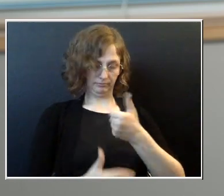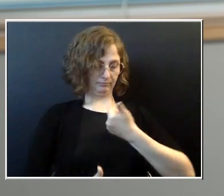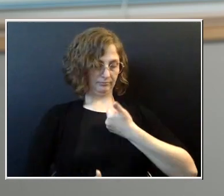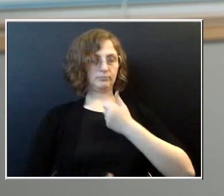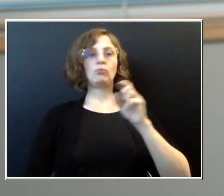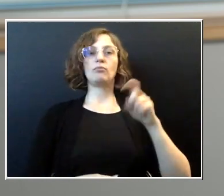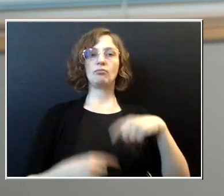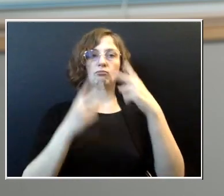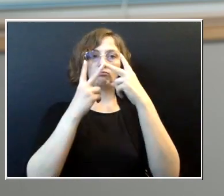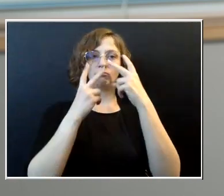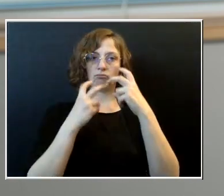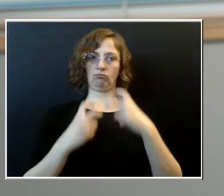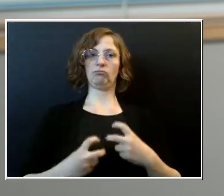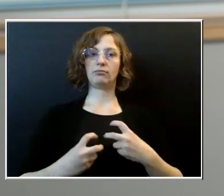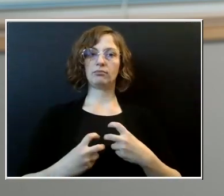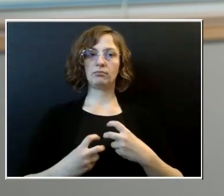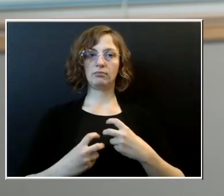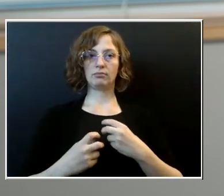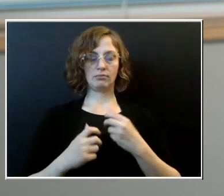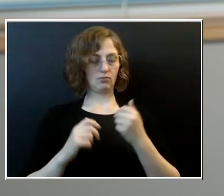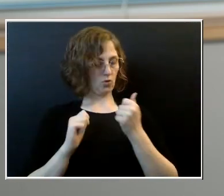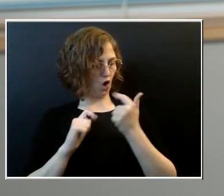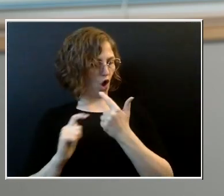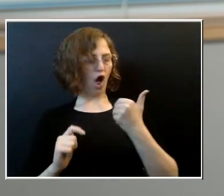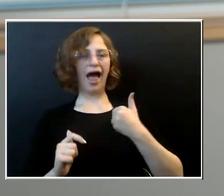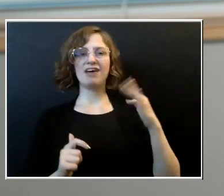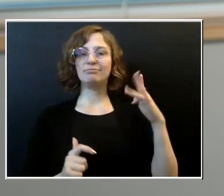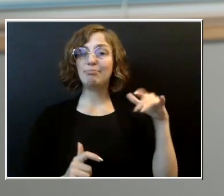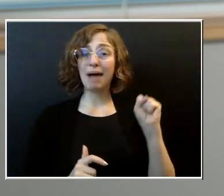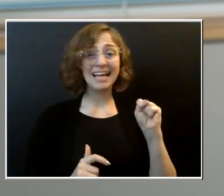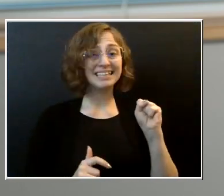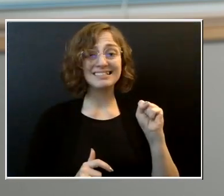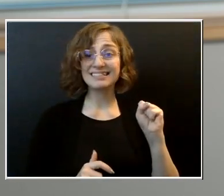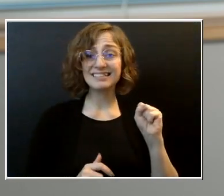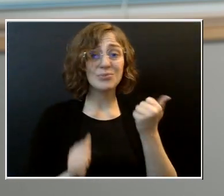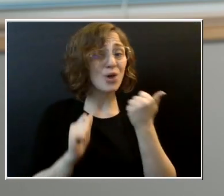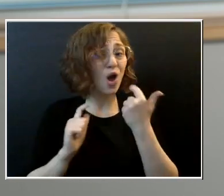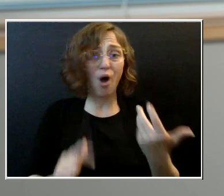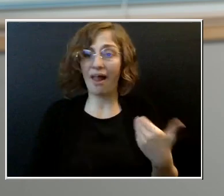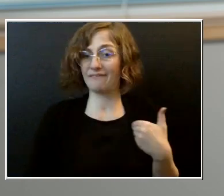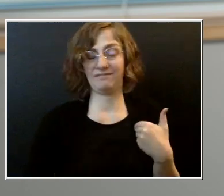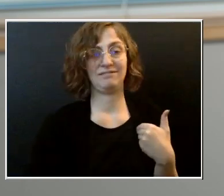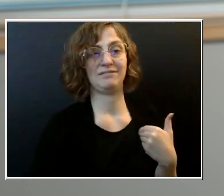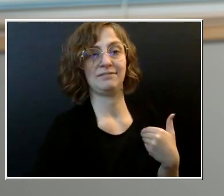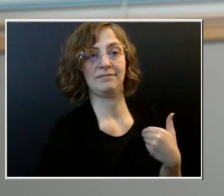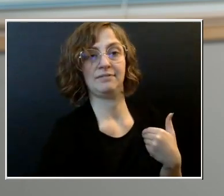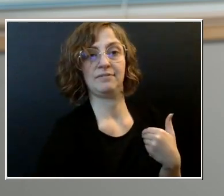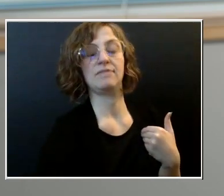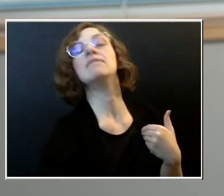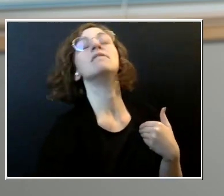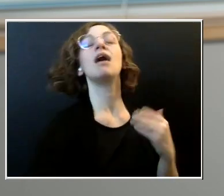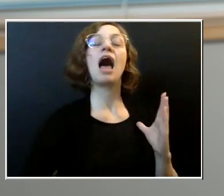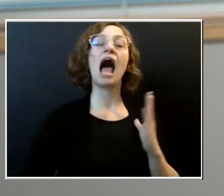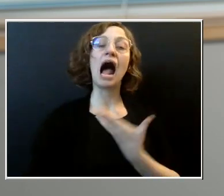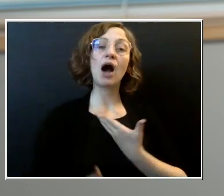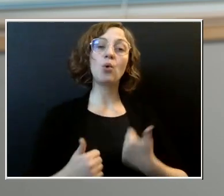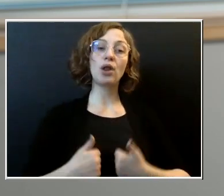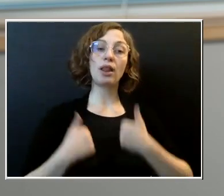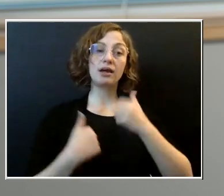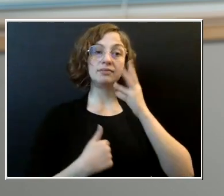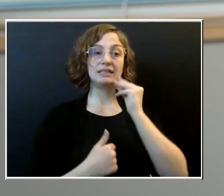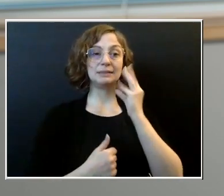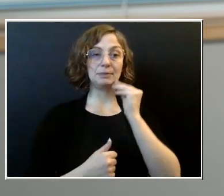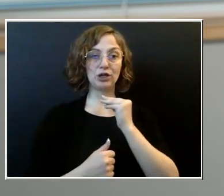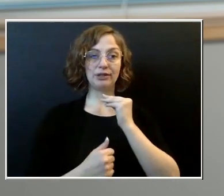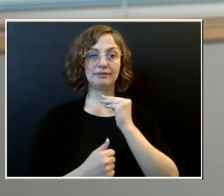we all come with biases. We are so limited by the narrow life that we have led so far and the things that only